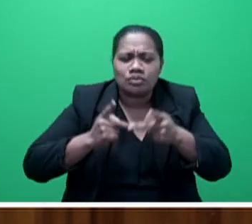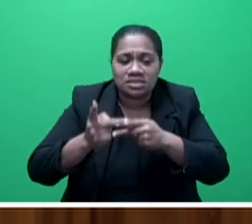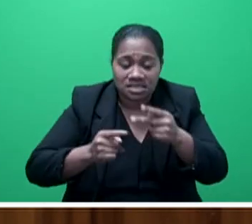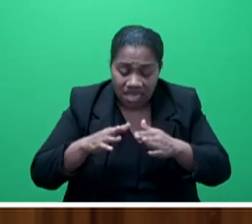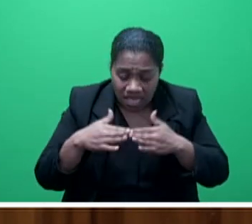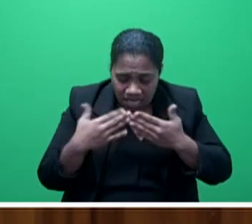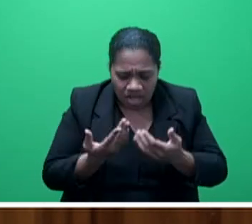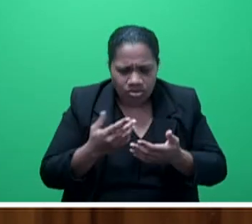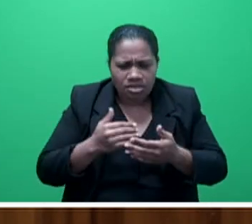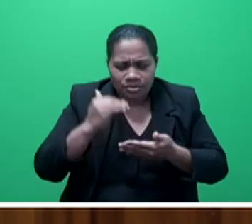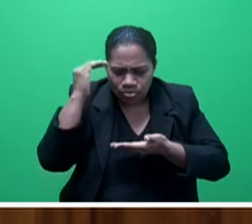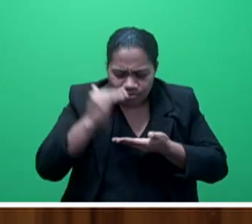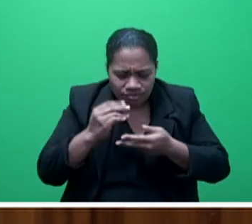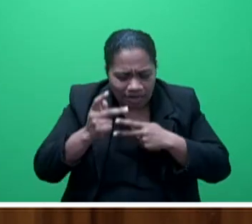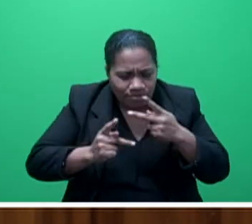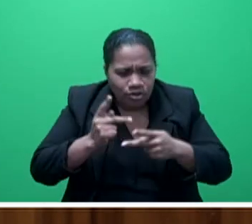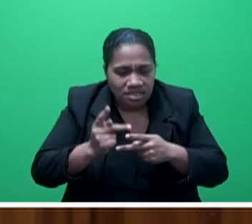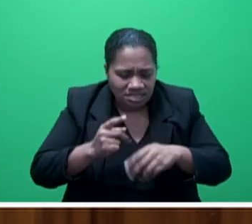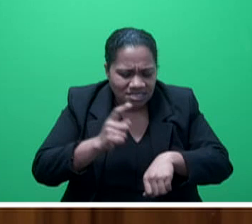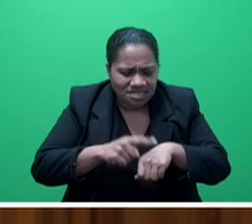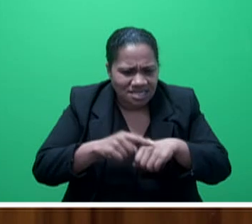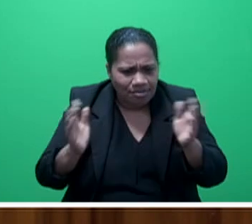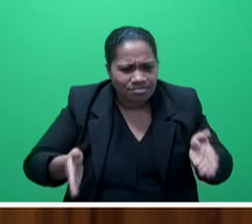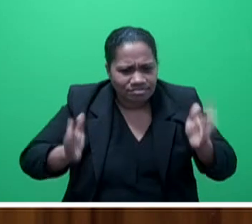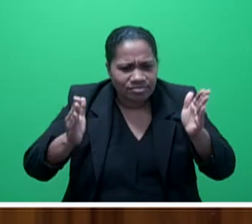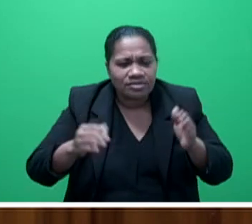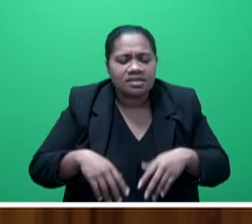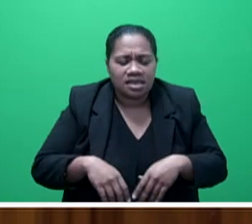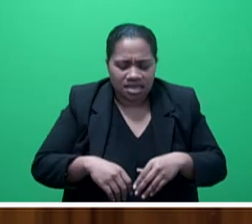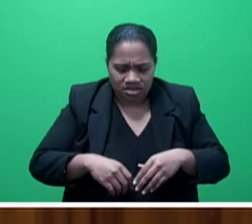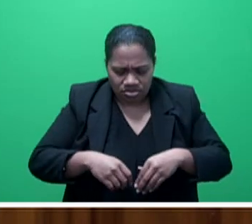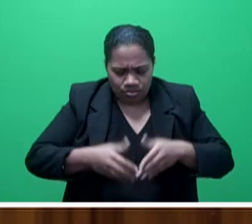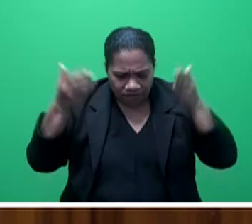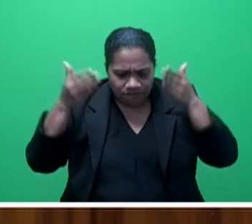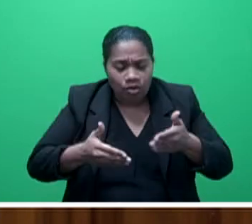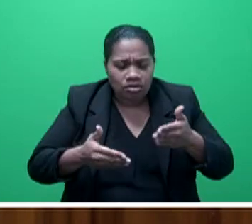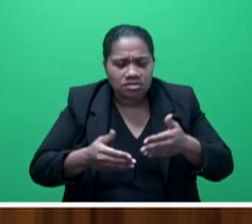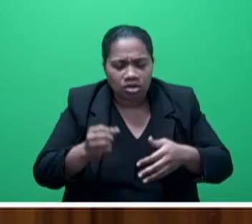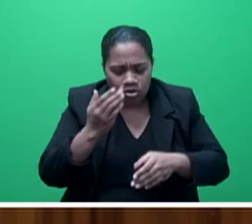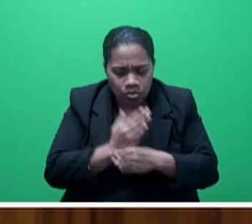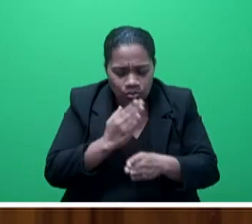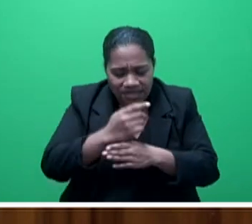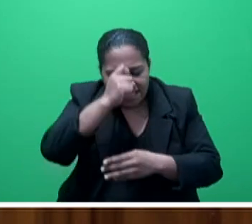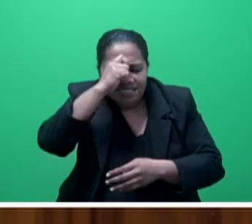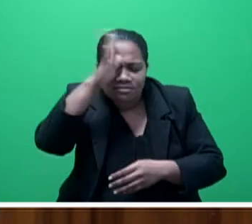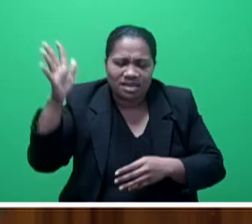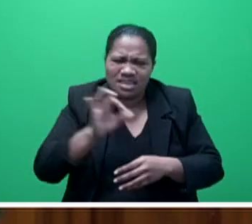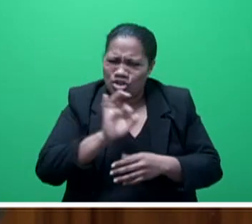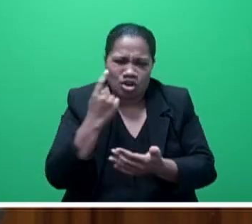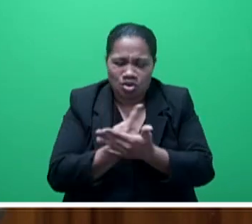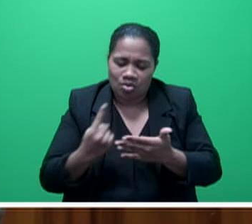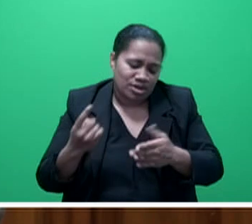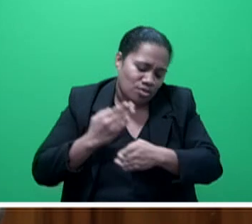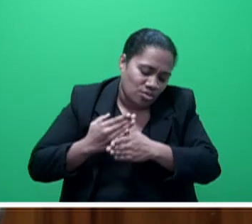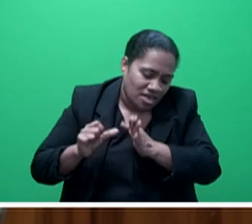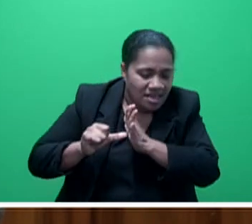processing timelines and to get rid of wastage with a focus on working smarter rather than just working harder. As part of this drive